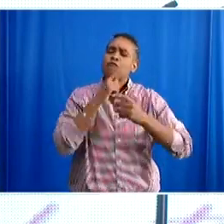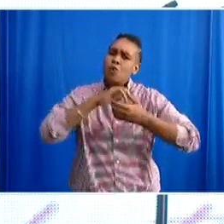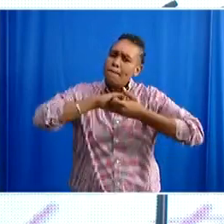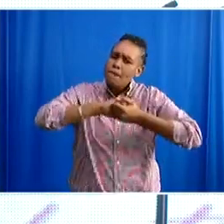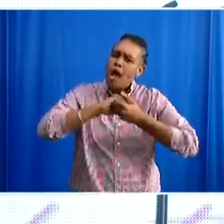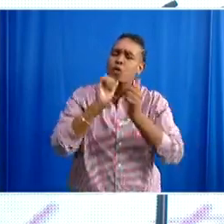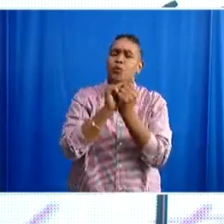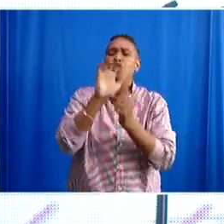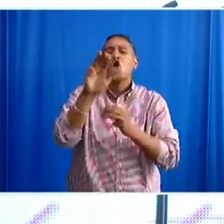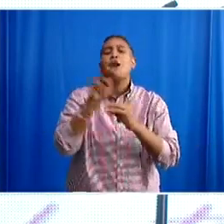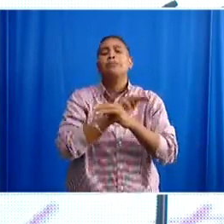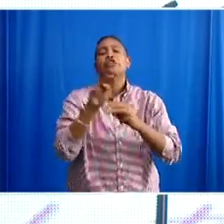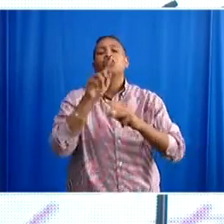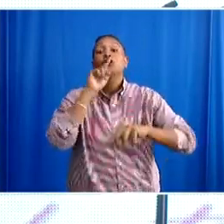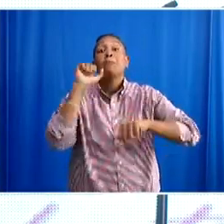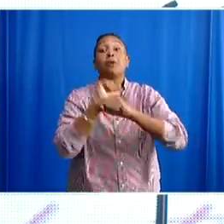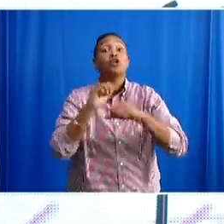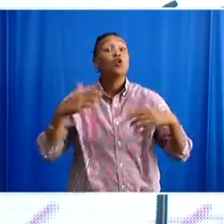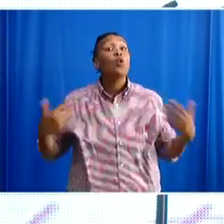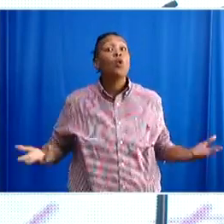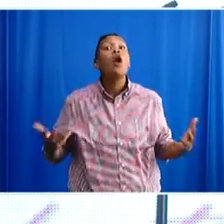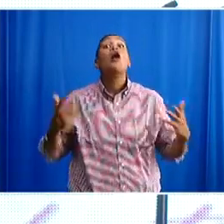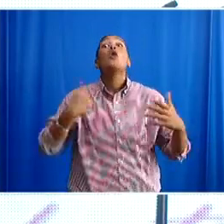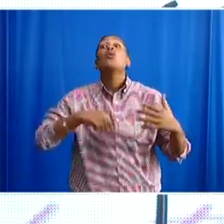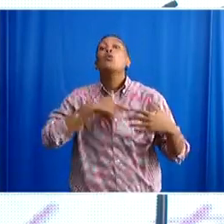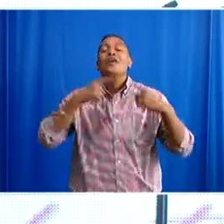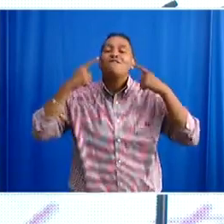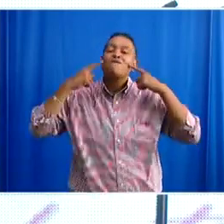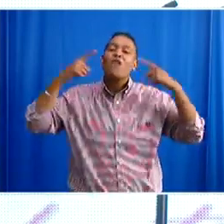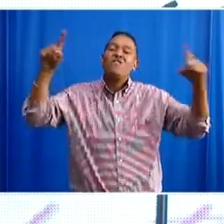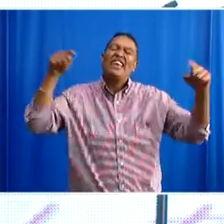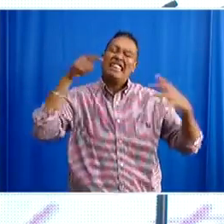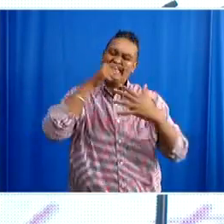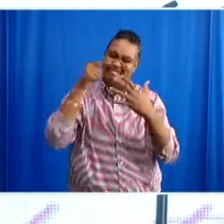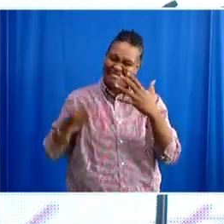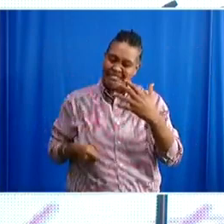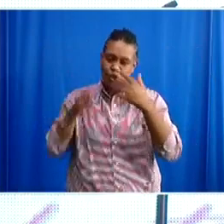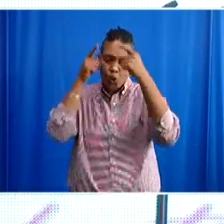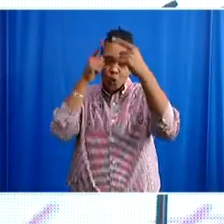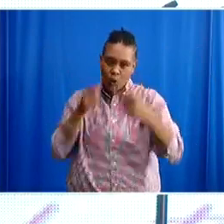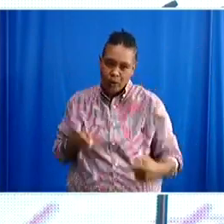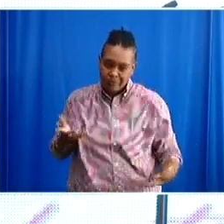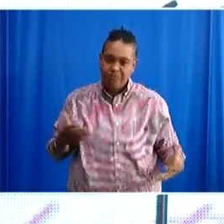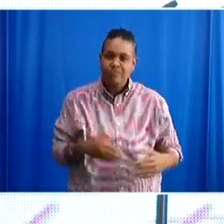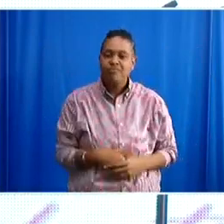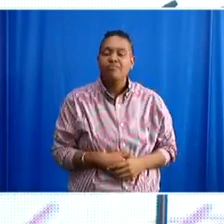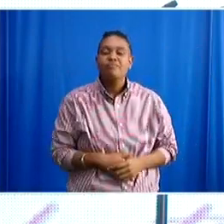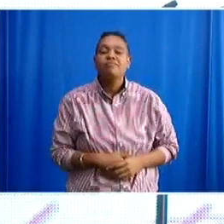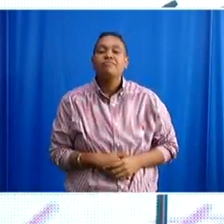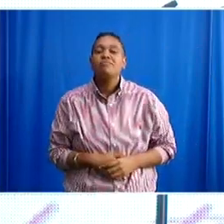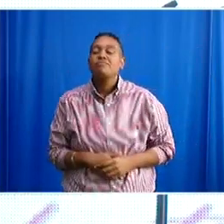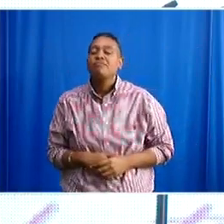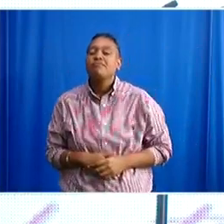with your ministry to ensure that we fulfill these obligations.